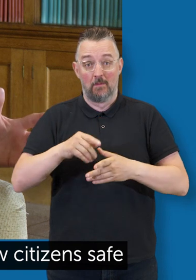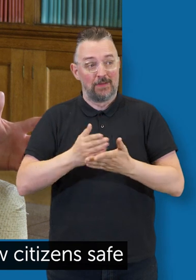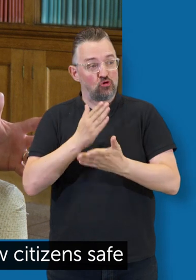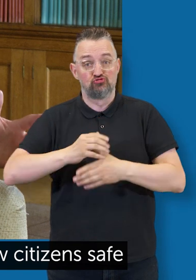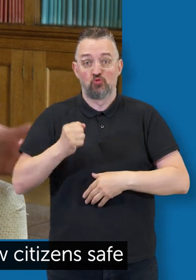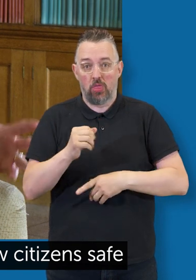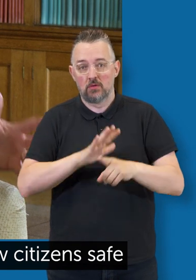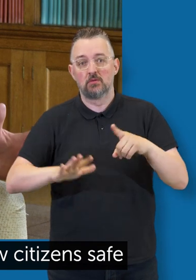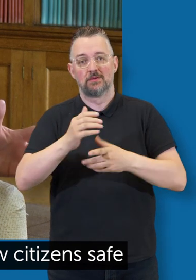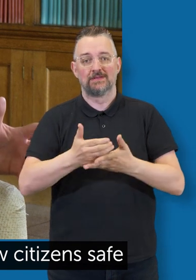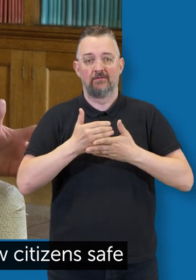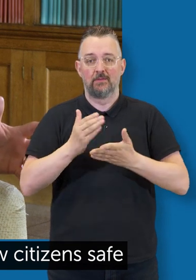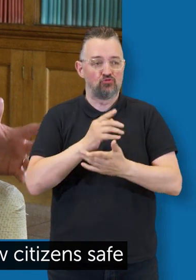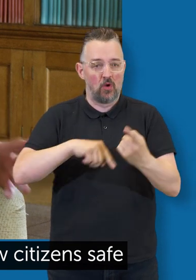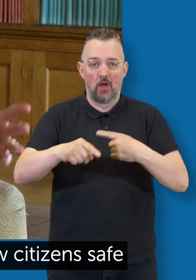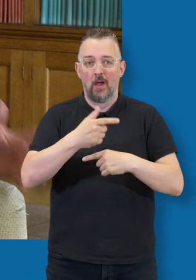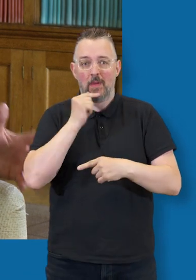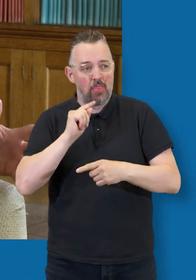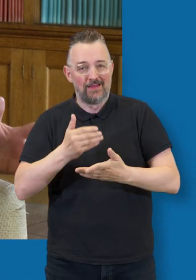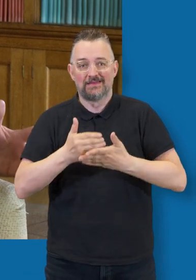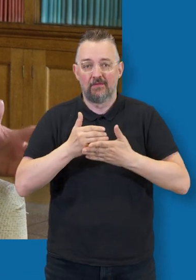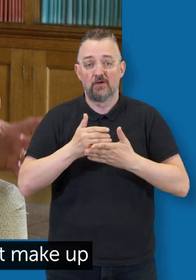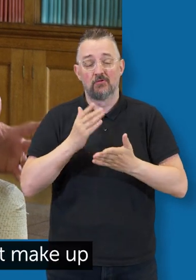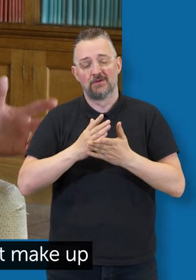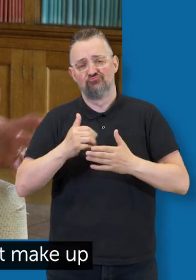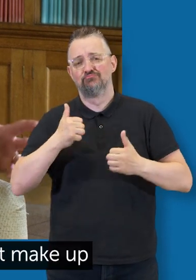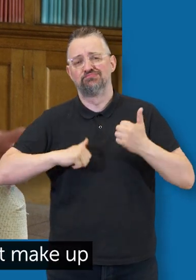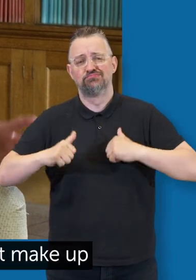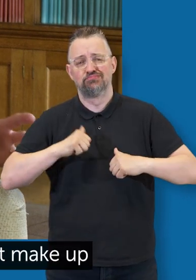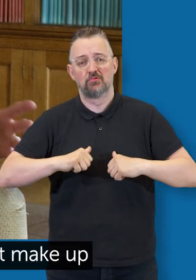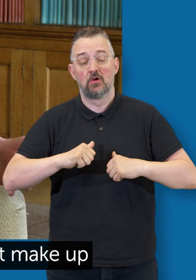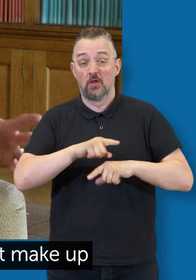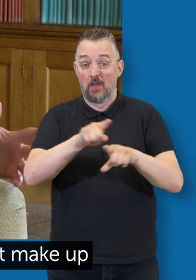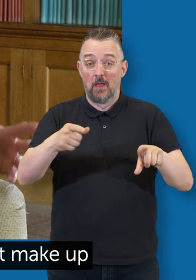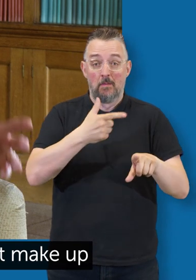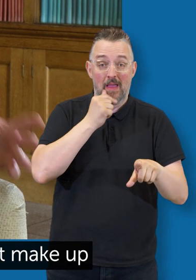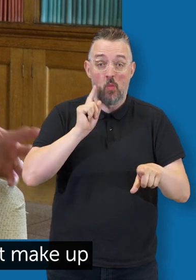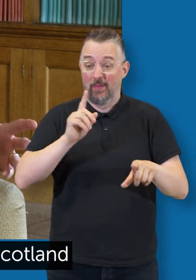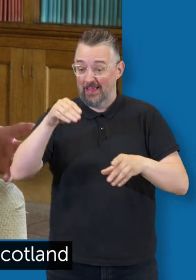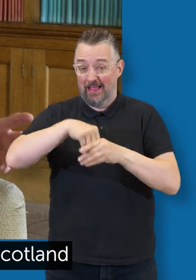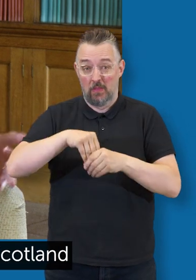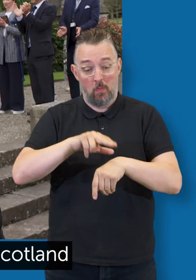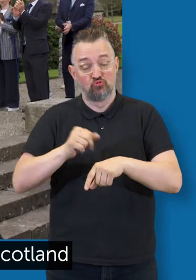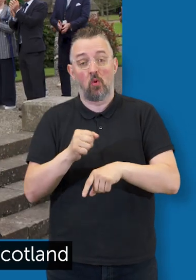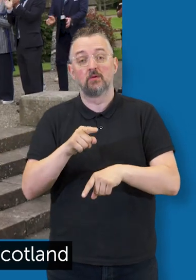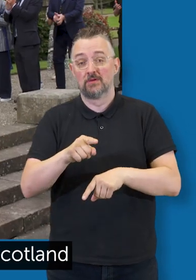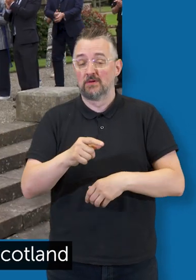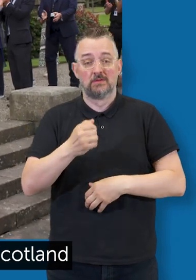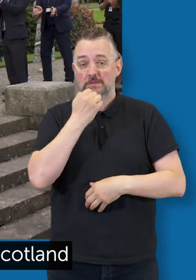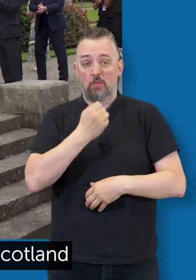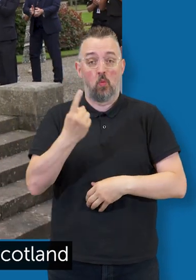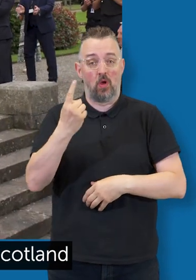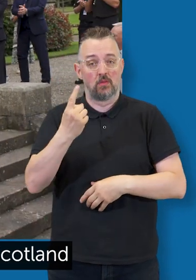keep this country safe, to keep our fellow citizens safe, but it's a great honour, and I think it's the men and women that make up this organisation